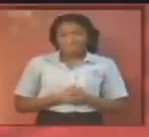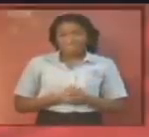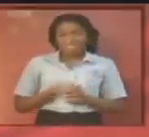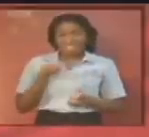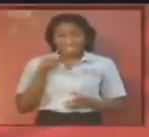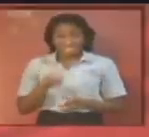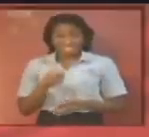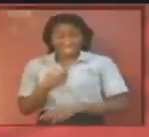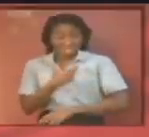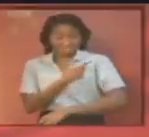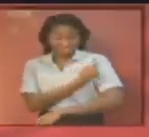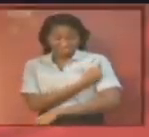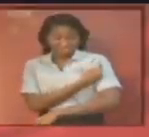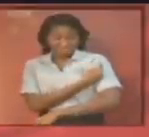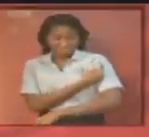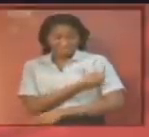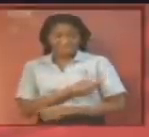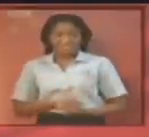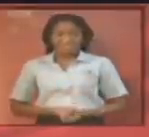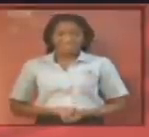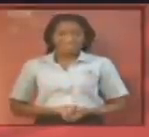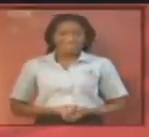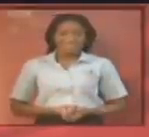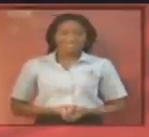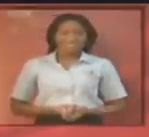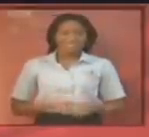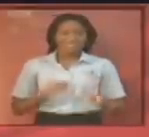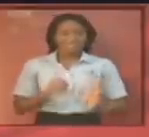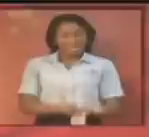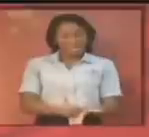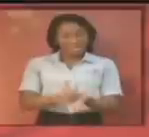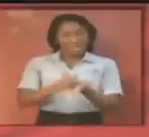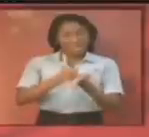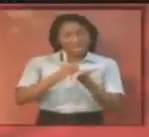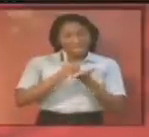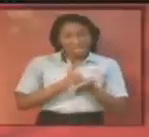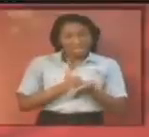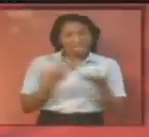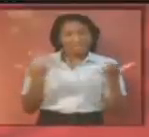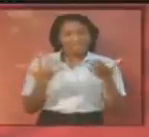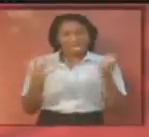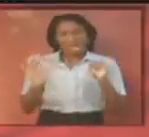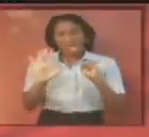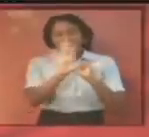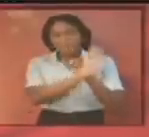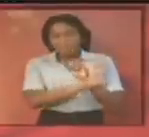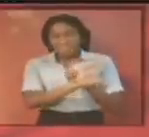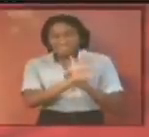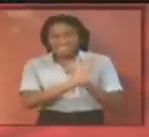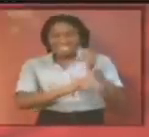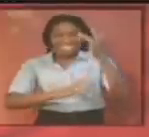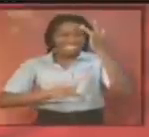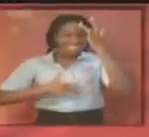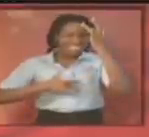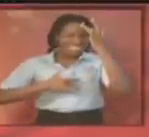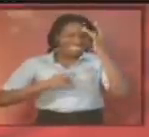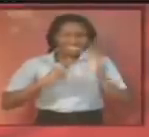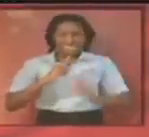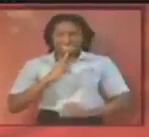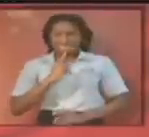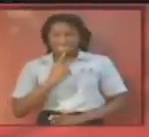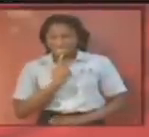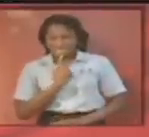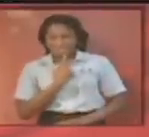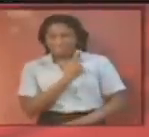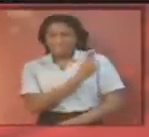viral vector vaccine. It too has been found to be very effective at preventing severe disease, hospitalization, and death,